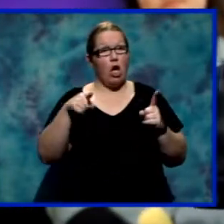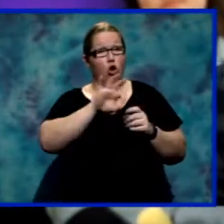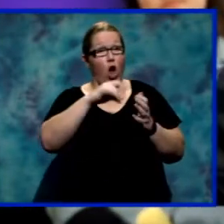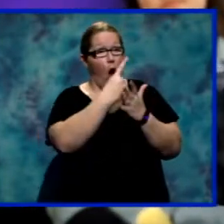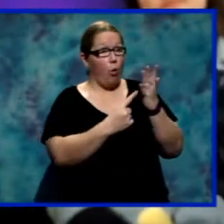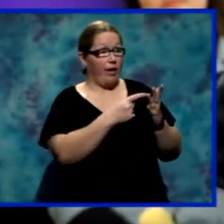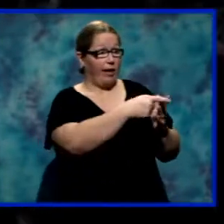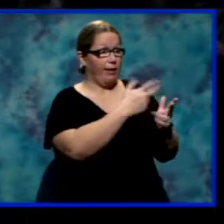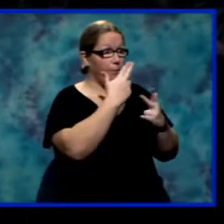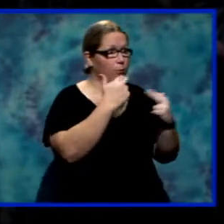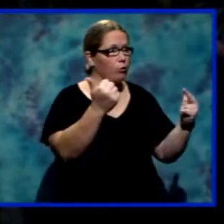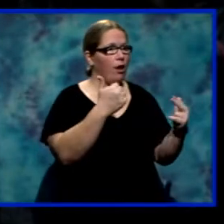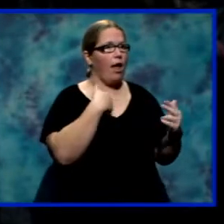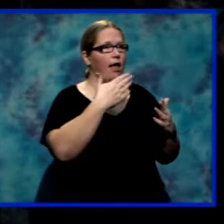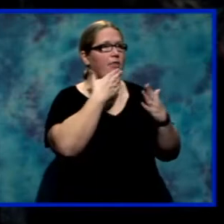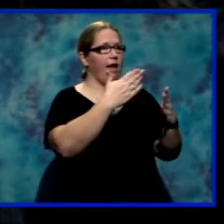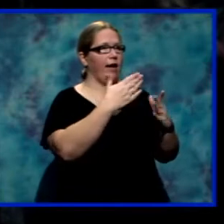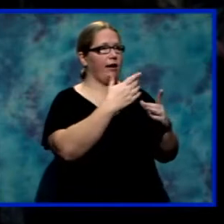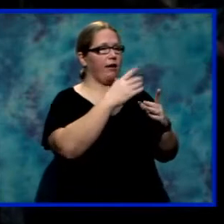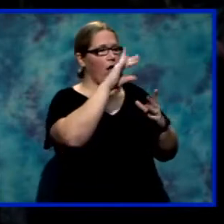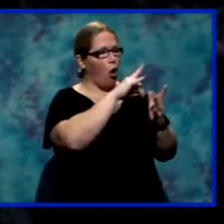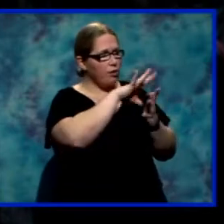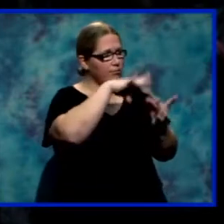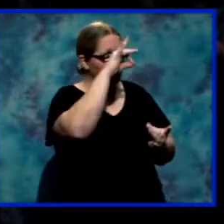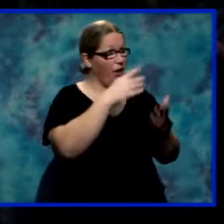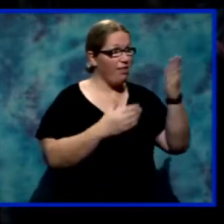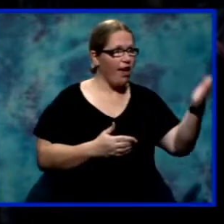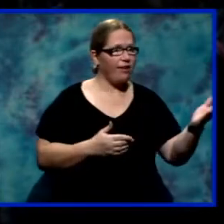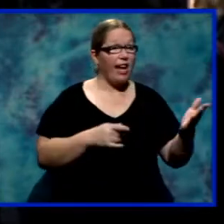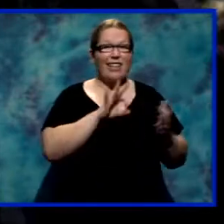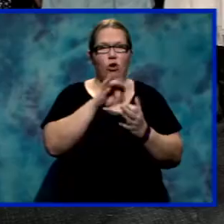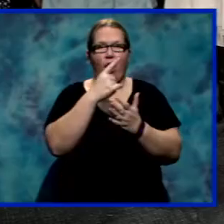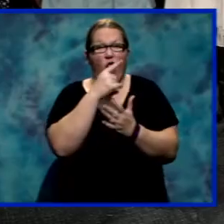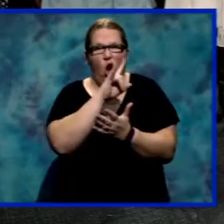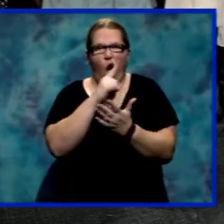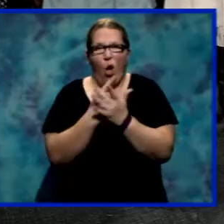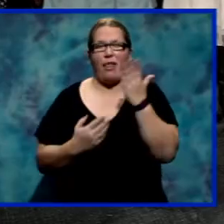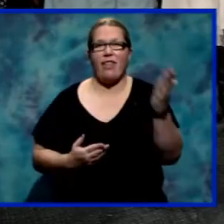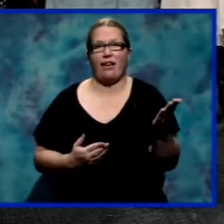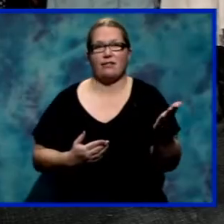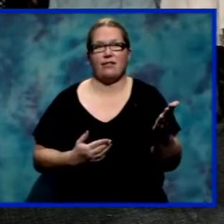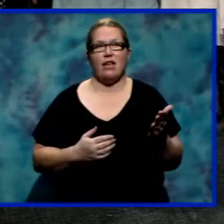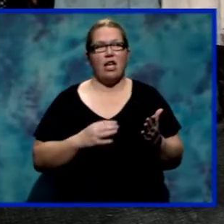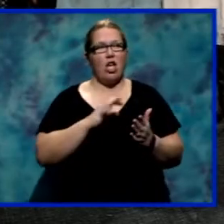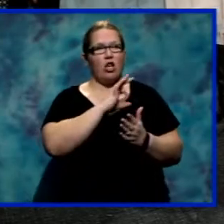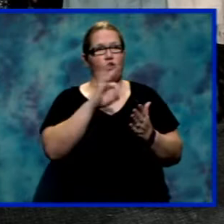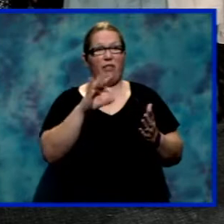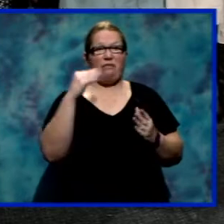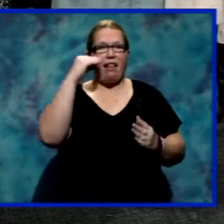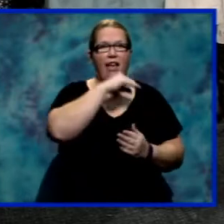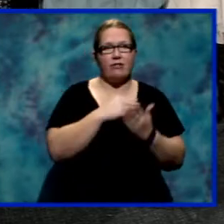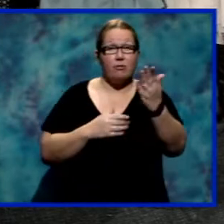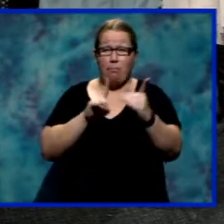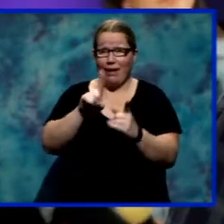Thank God and the Holy Spirit and the Lord for what you got. It's not that. It's not the fellowship lunch, which is pretty good,